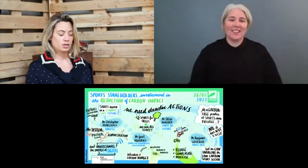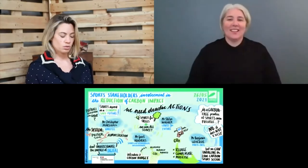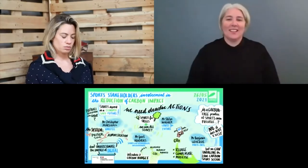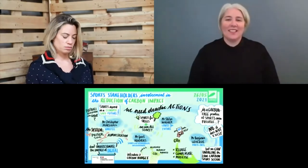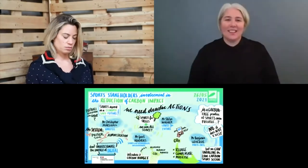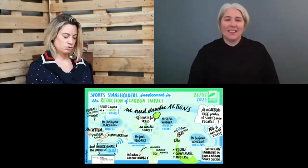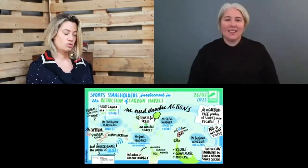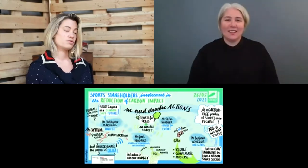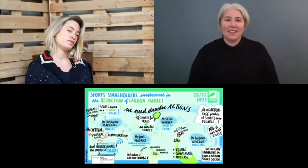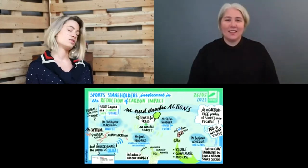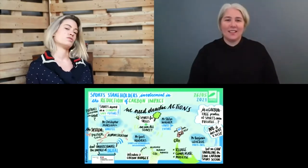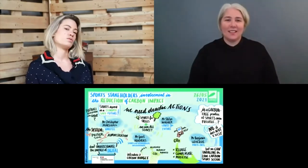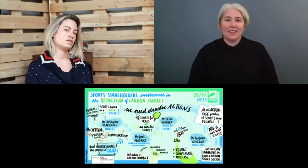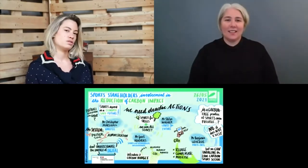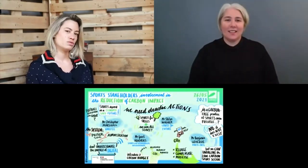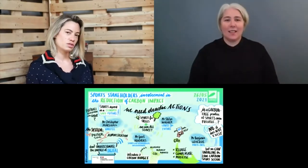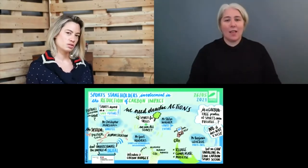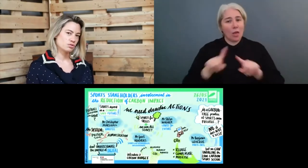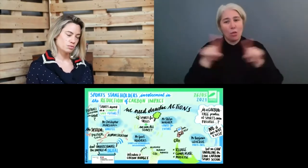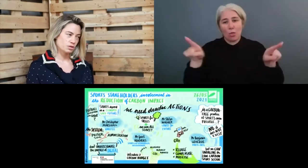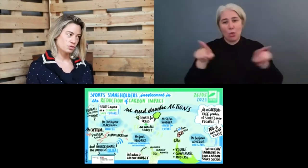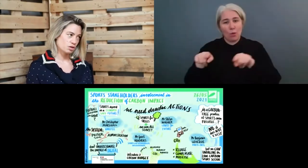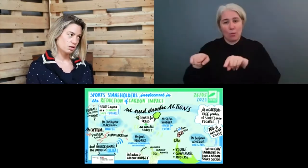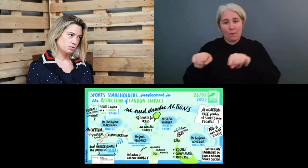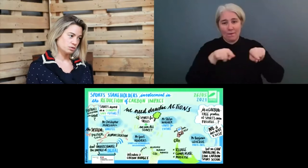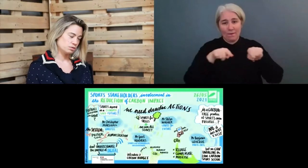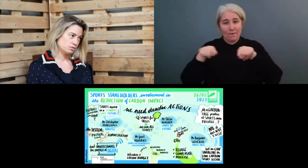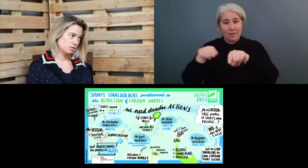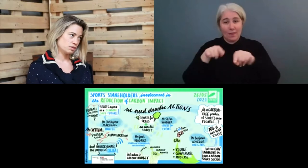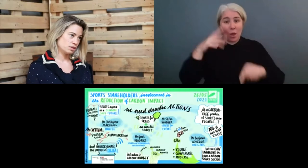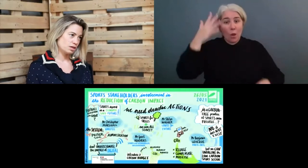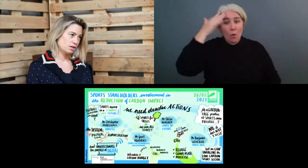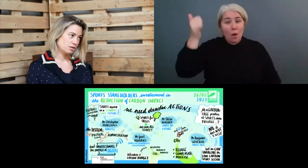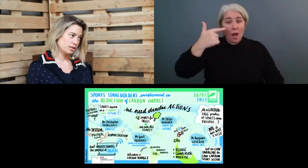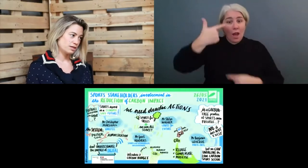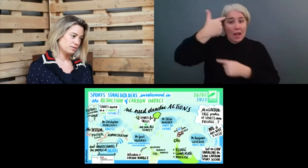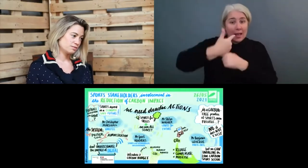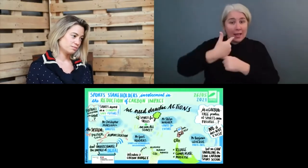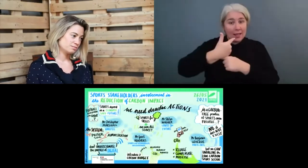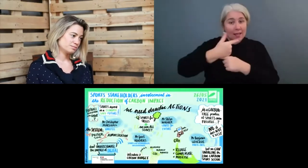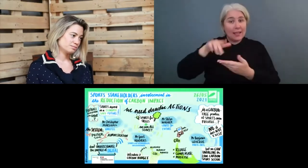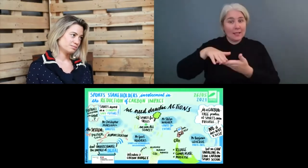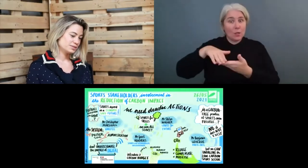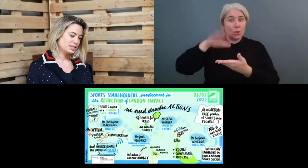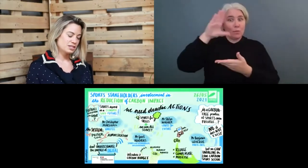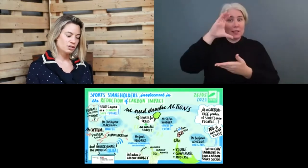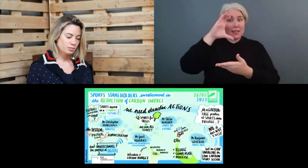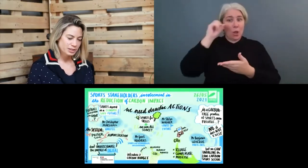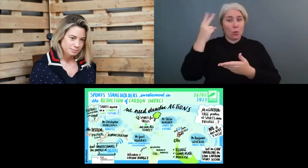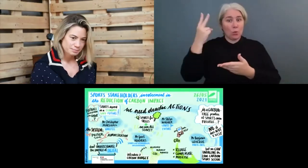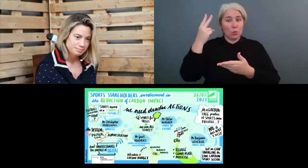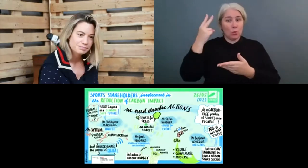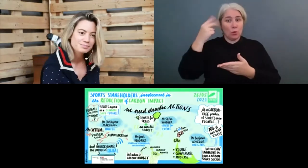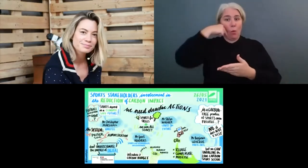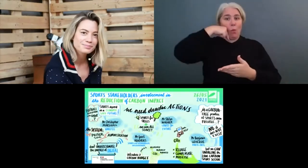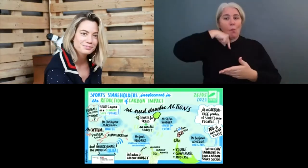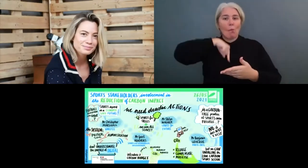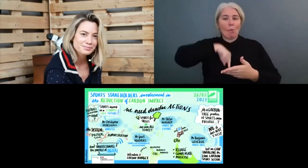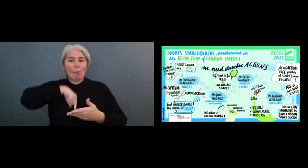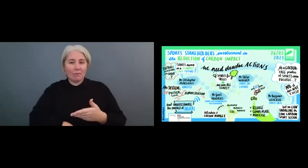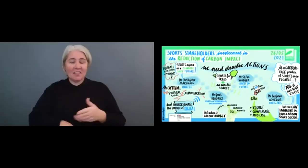Without a video, because the video is using too much carbon. I got that. See you in a bit.